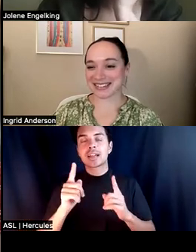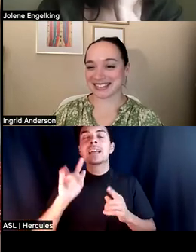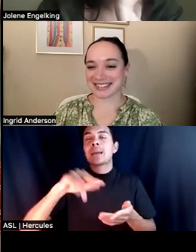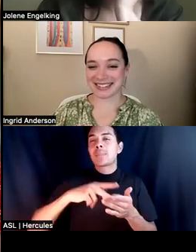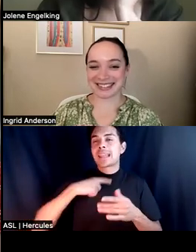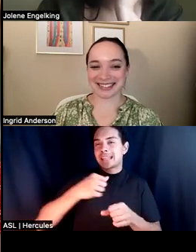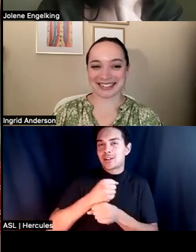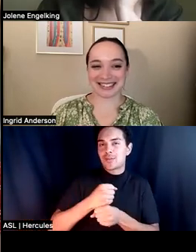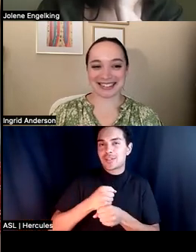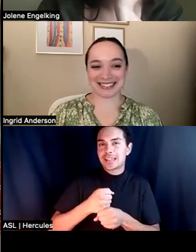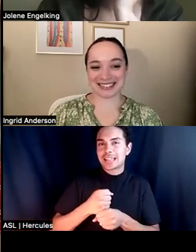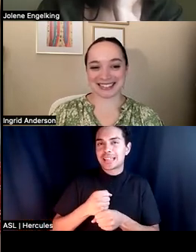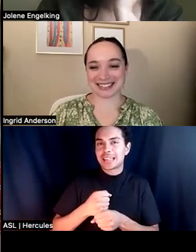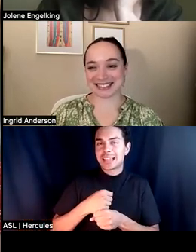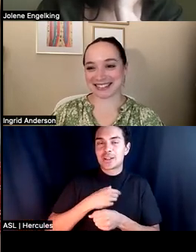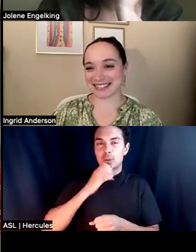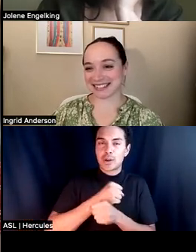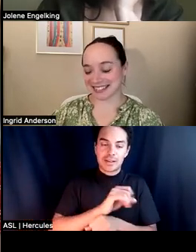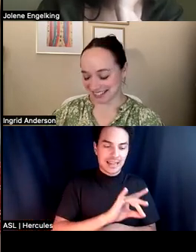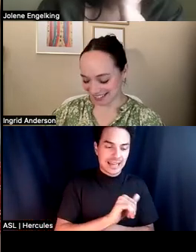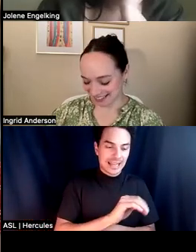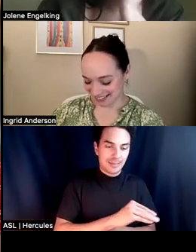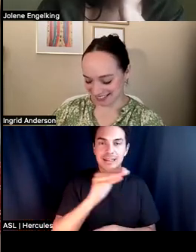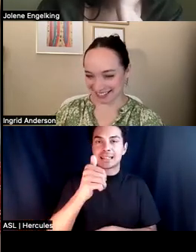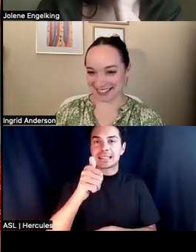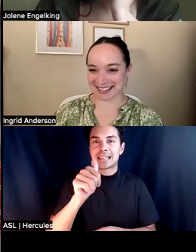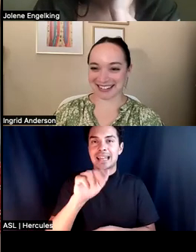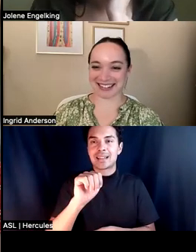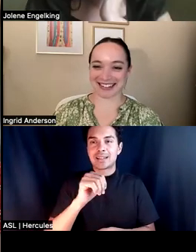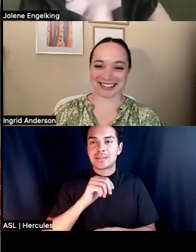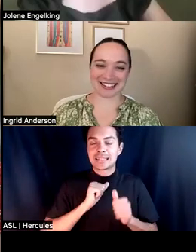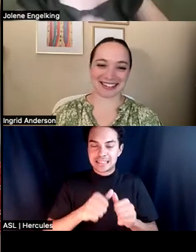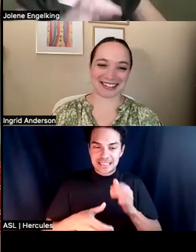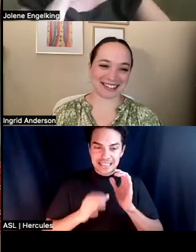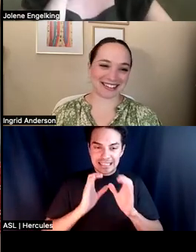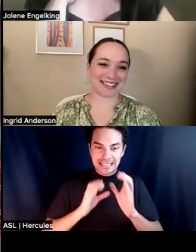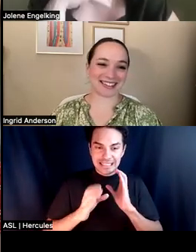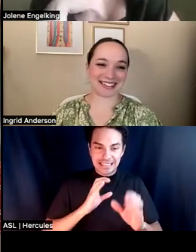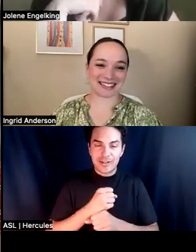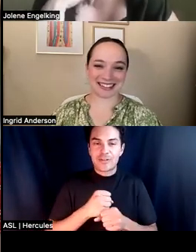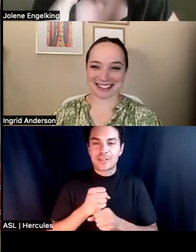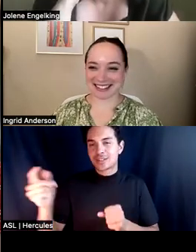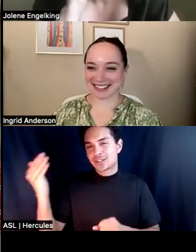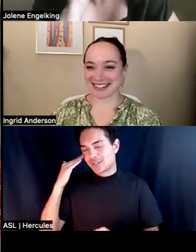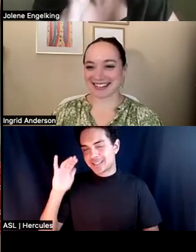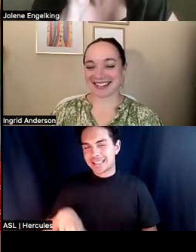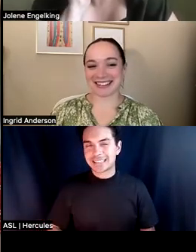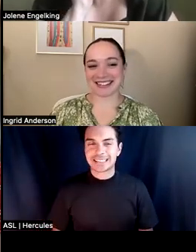like to drink coffee from like 8 a.m. until 10 p.m. and I just constantly need it. And so she knows that.